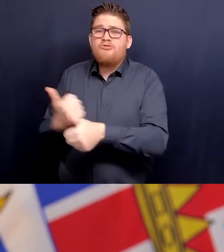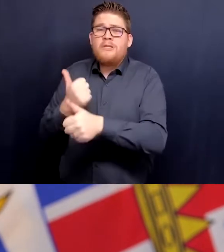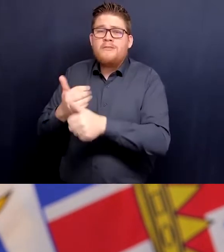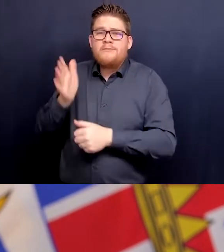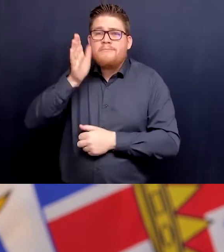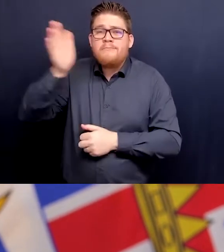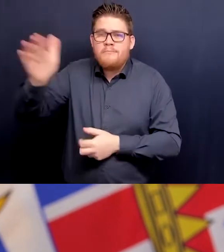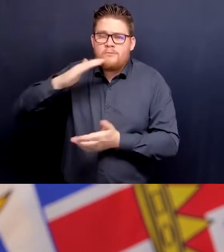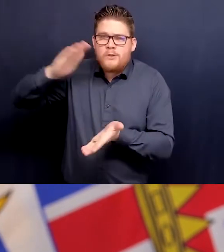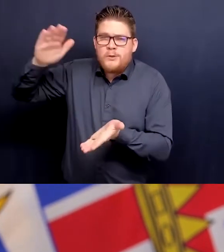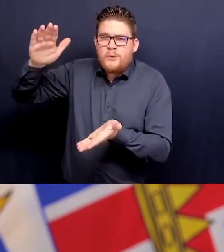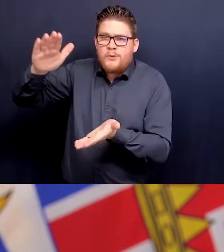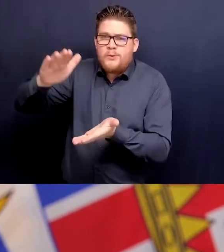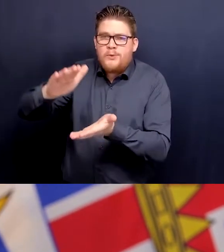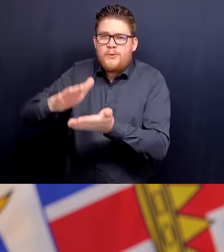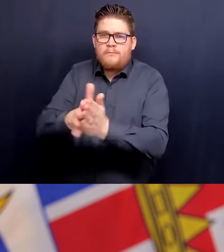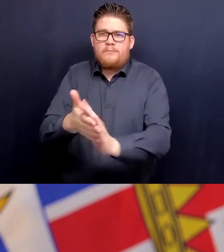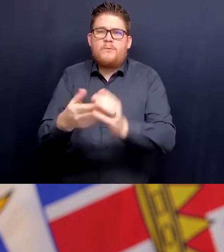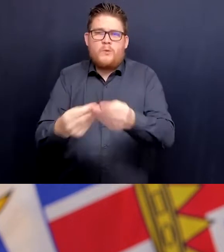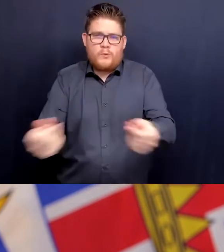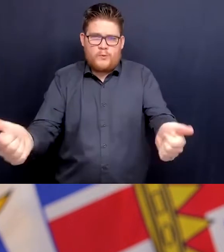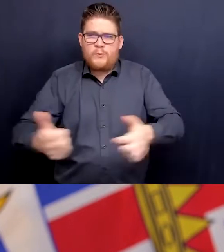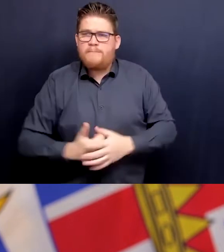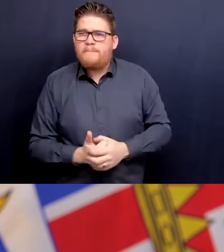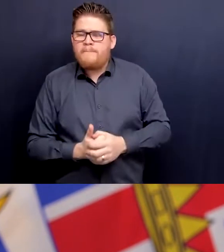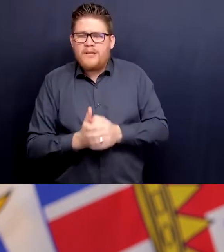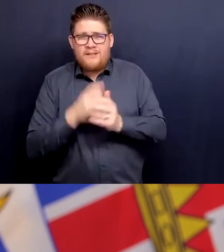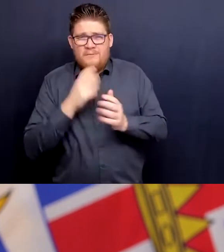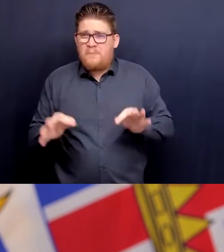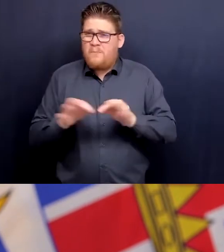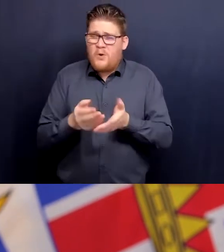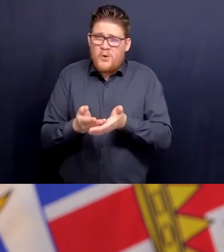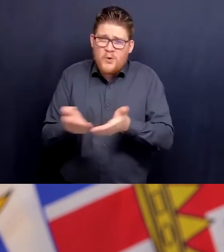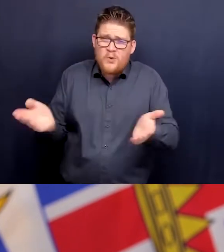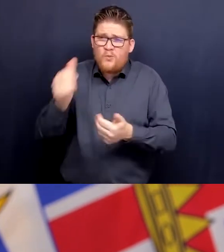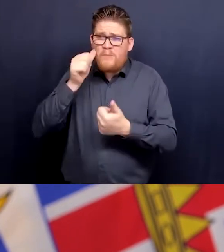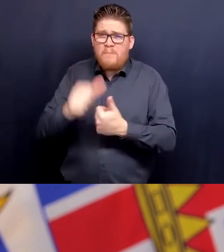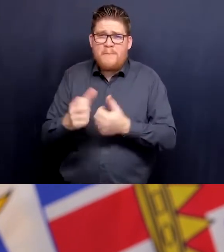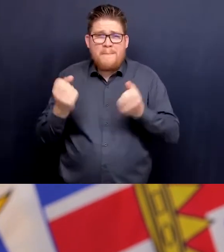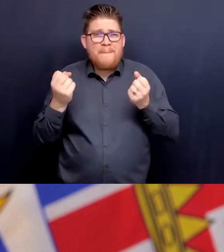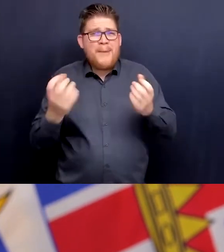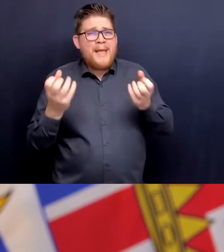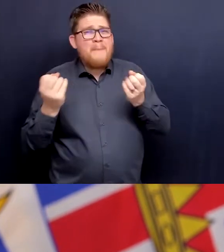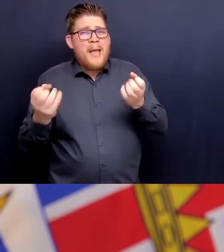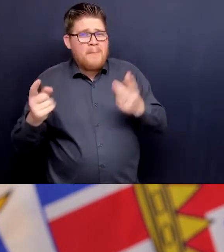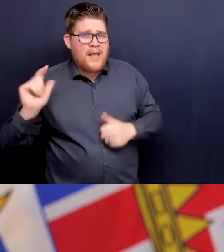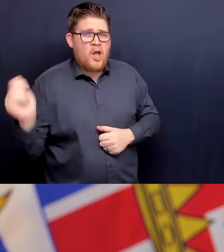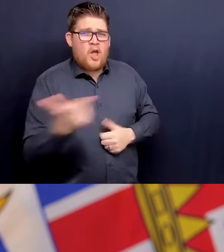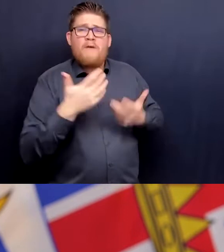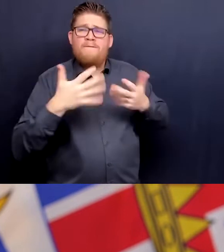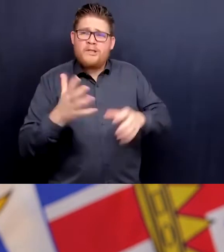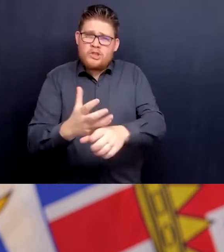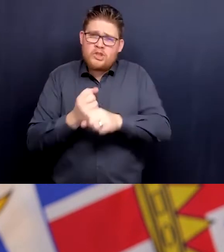really important is the vaccination of so many people, and the immunity that we have in our community now means that